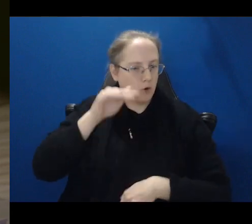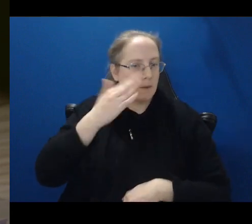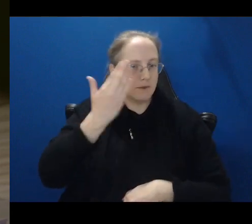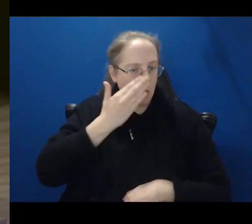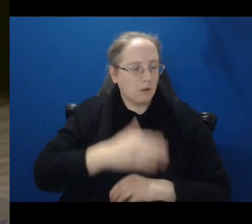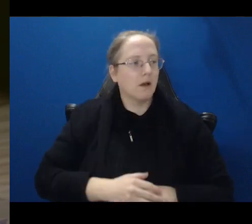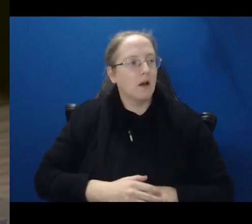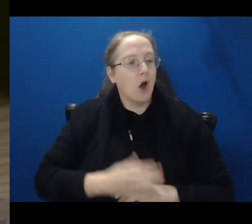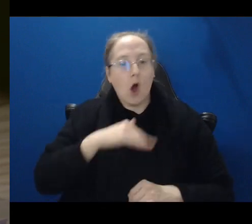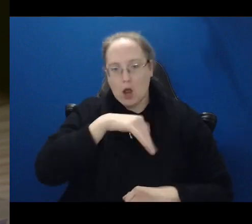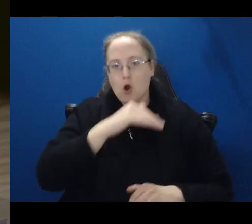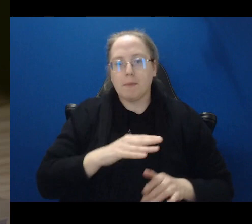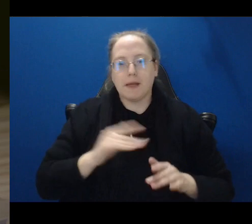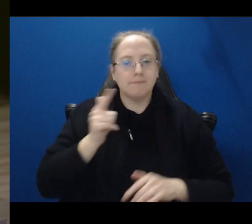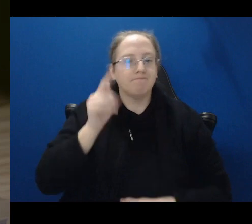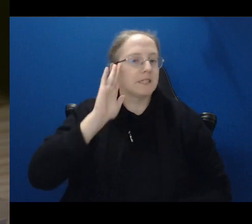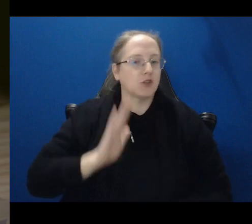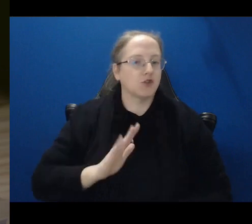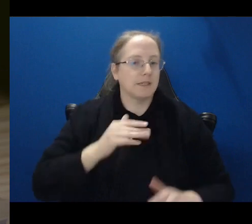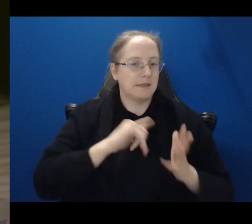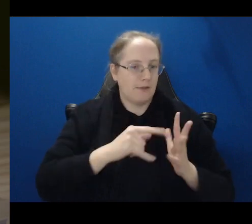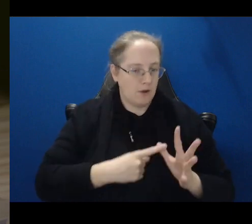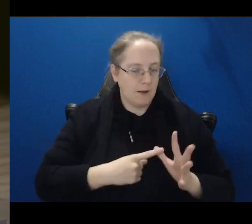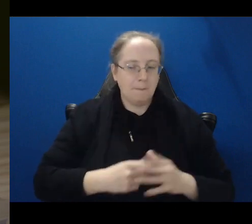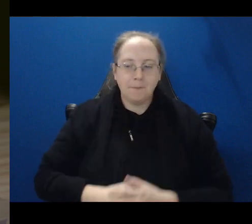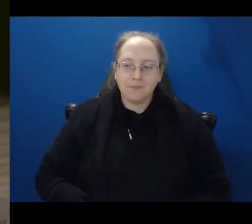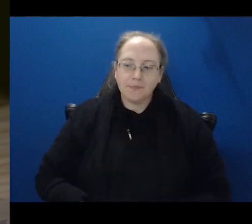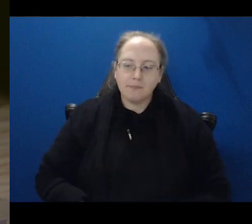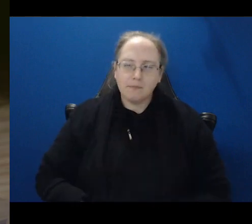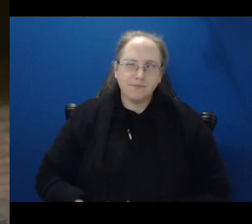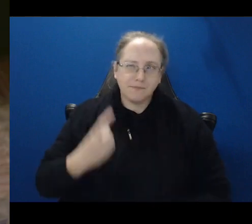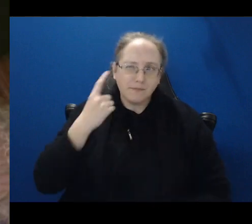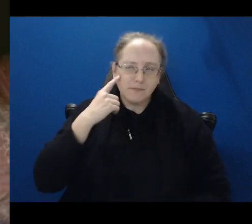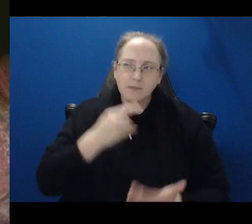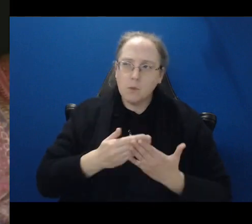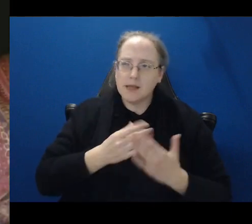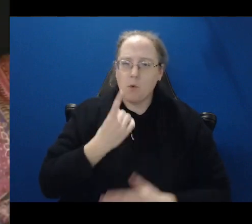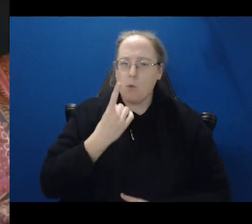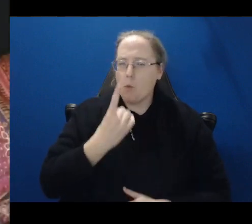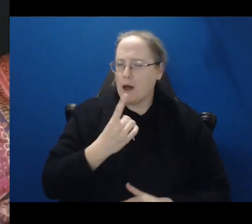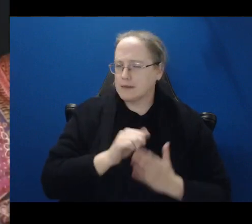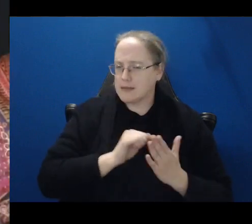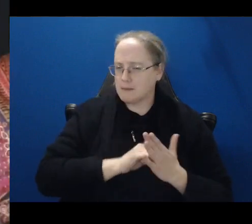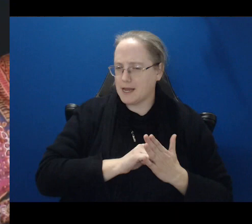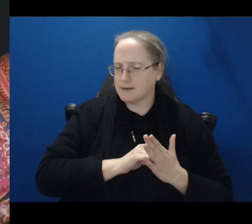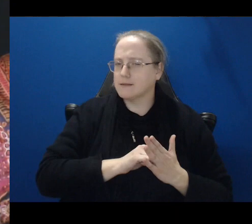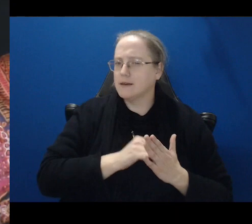Australia, and I think we did one unit on Australian history in high school.